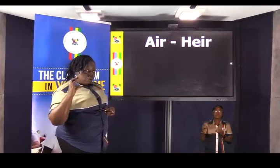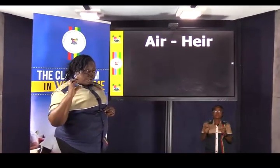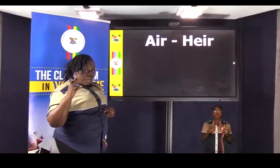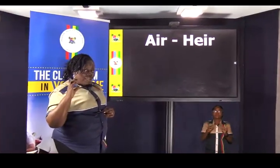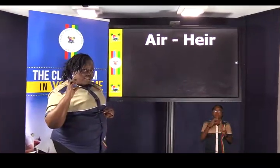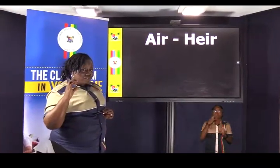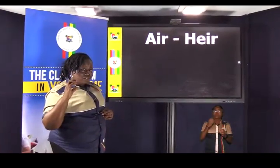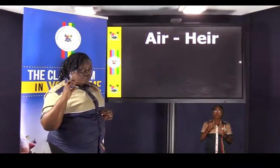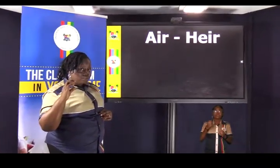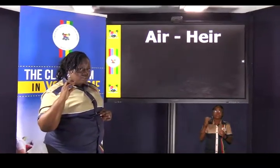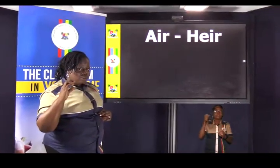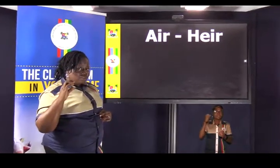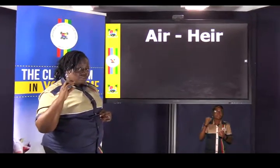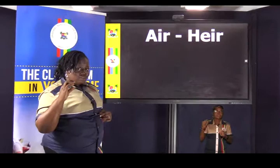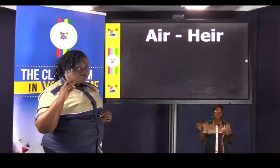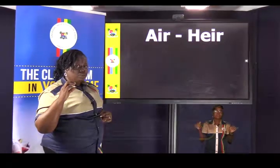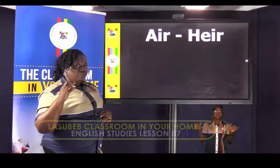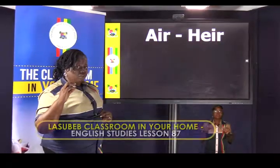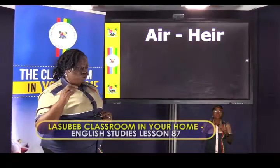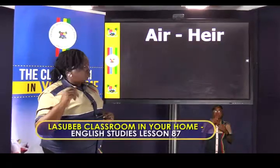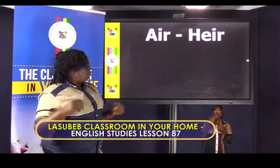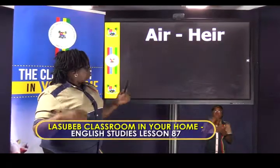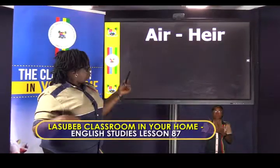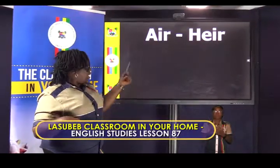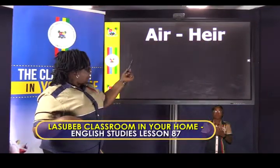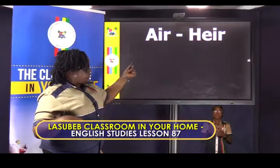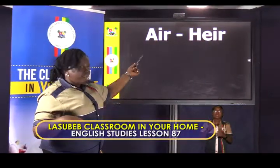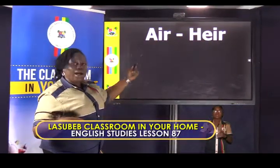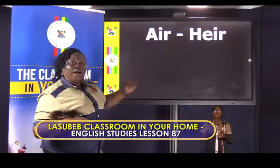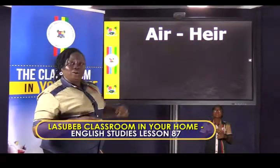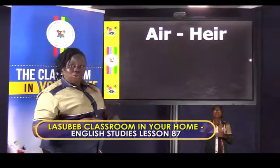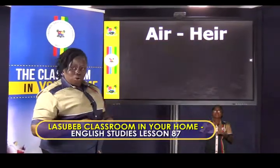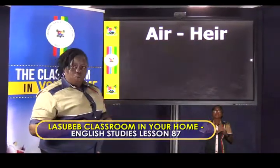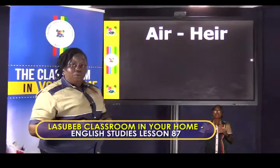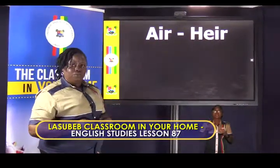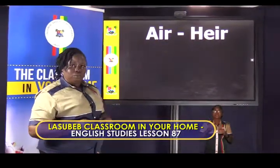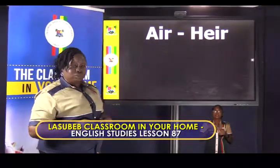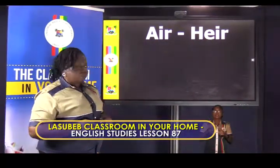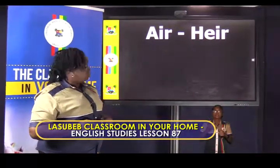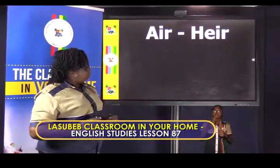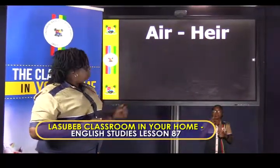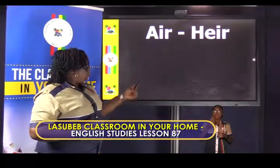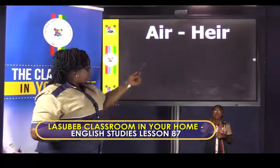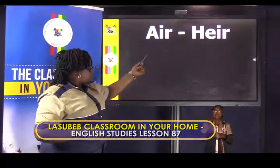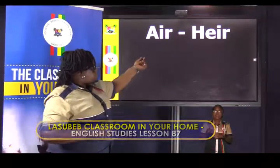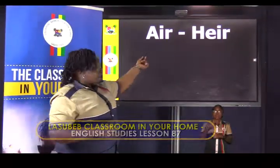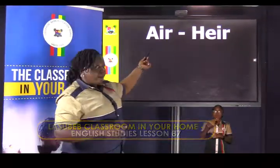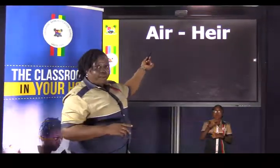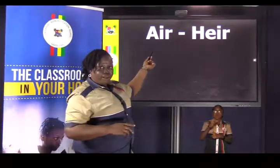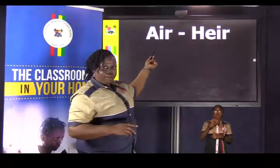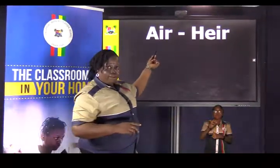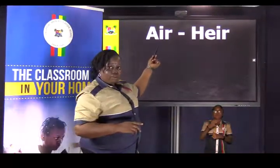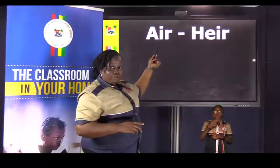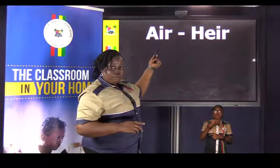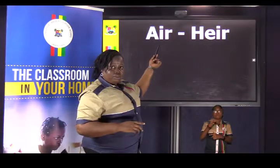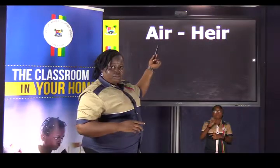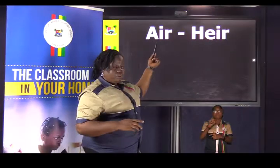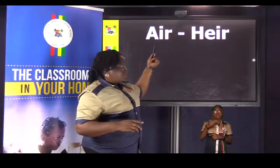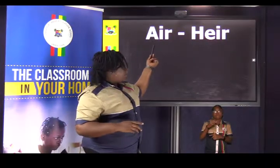Do they sound alike? Good. Then they are homophones. This is air.